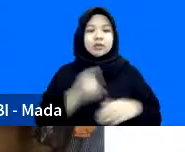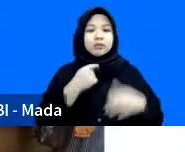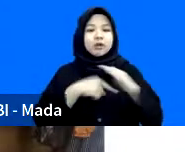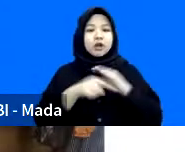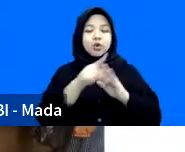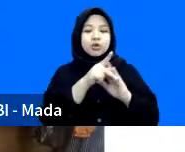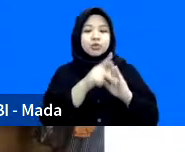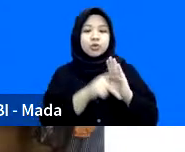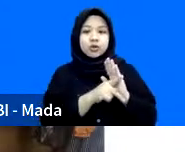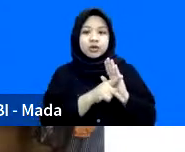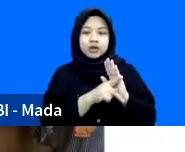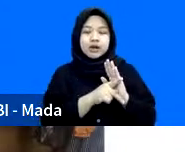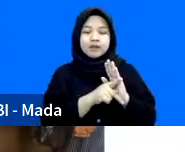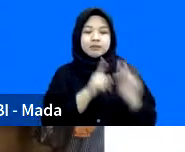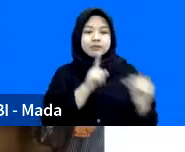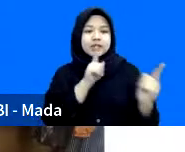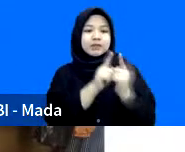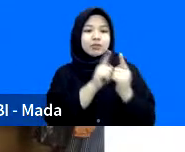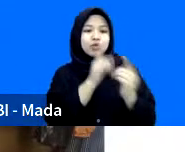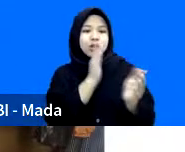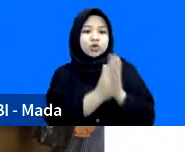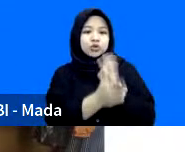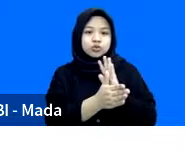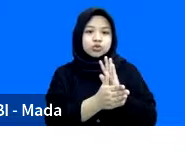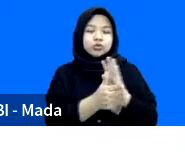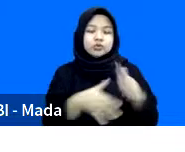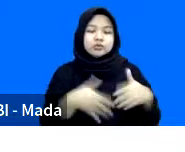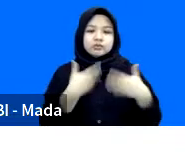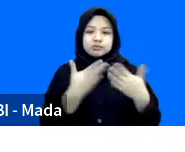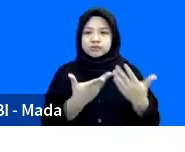natural interactions with their peers.